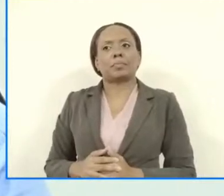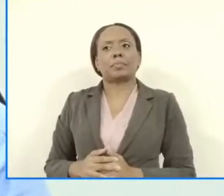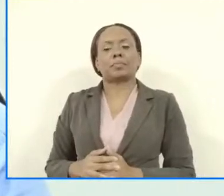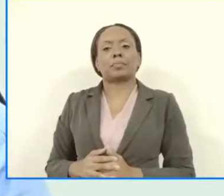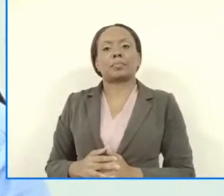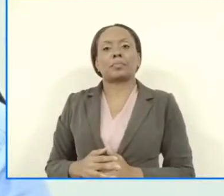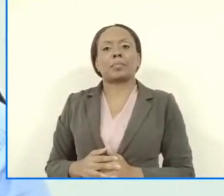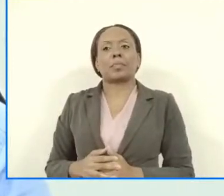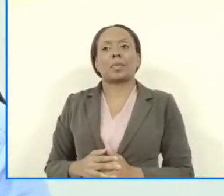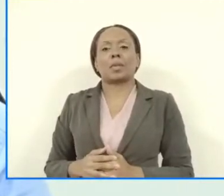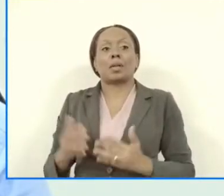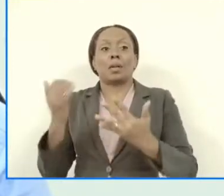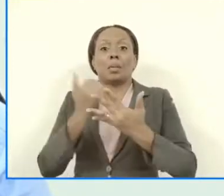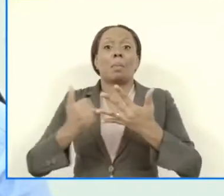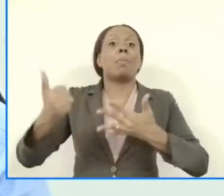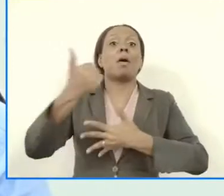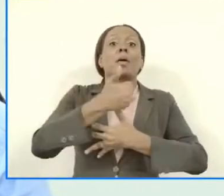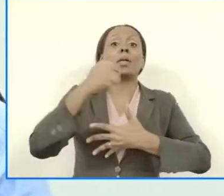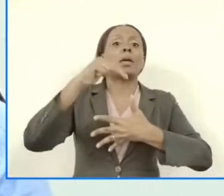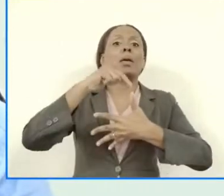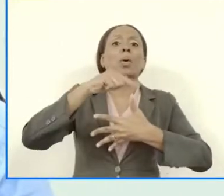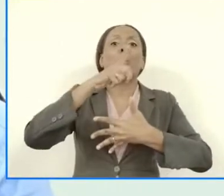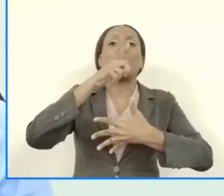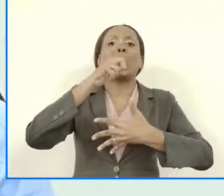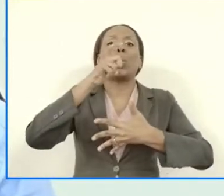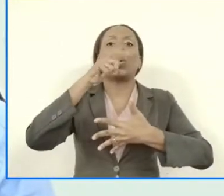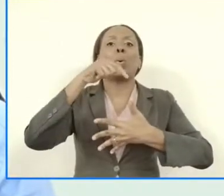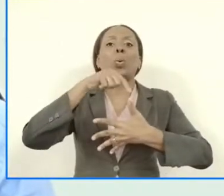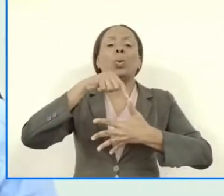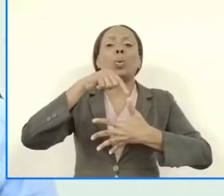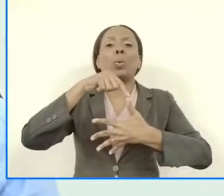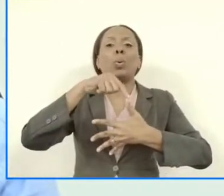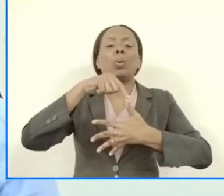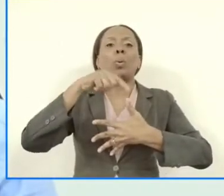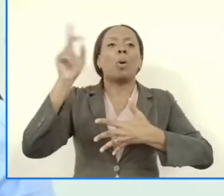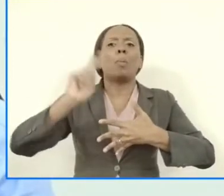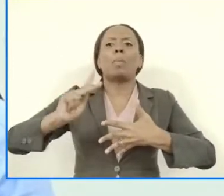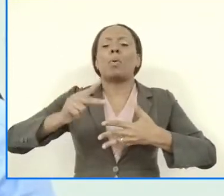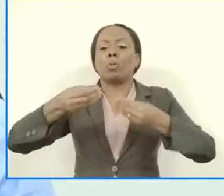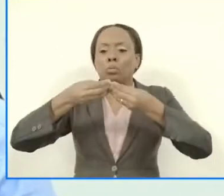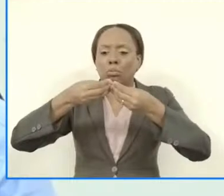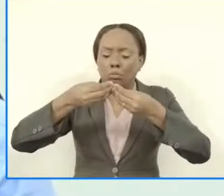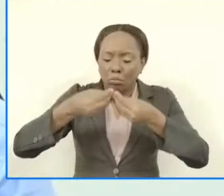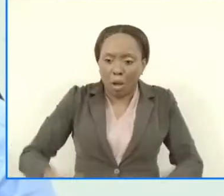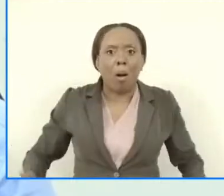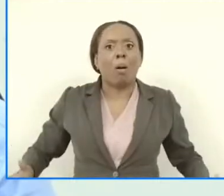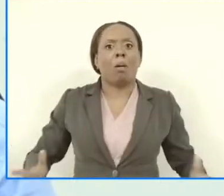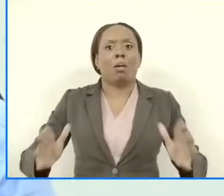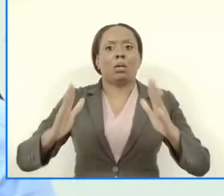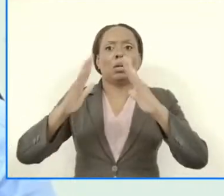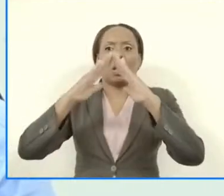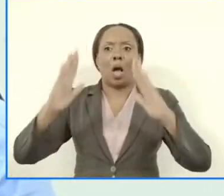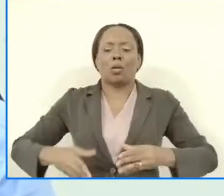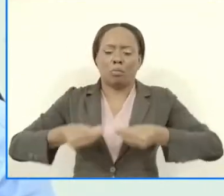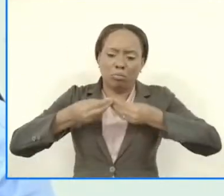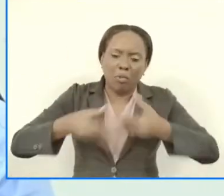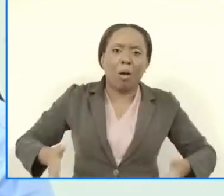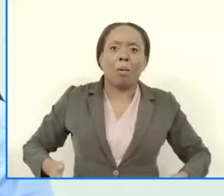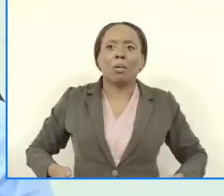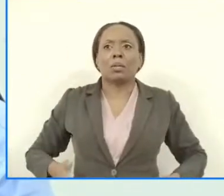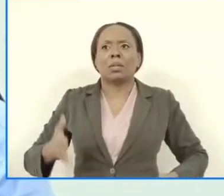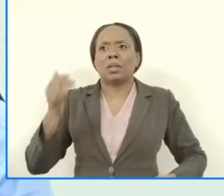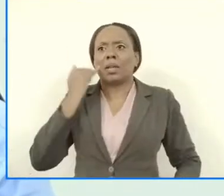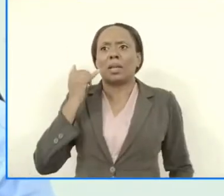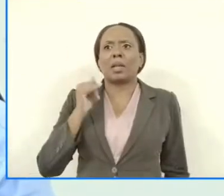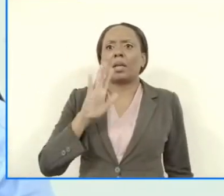to those houses that were completely destroyed. And if you think practically, it is very easy to assess a total destruction. If the house is laying